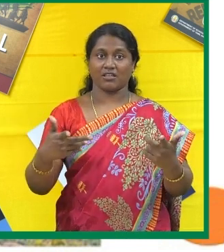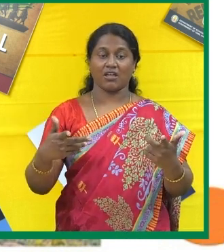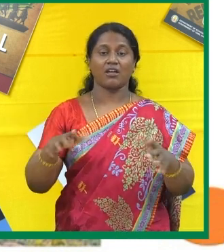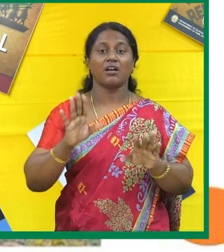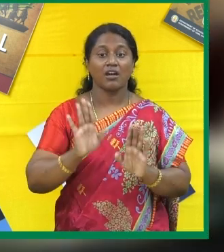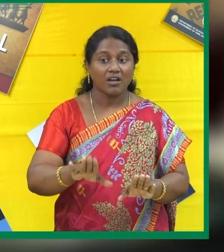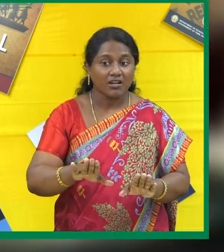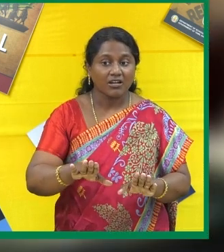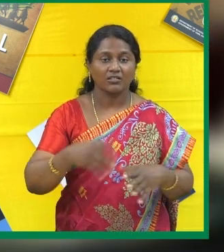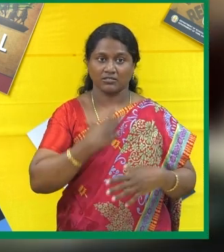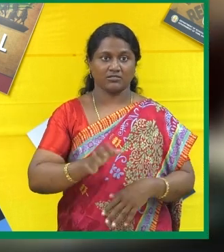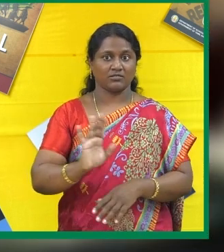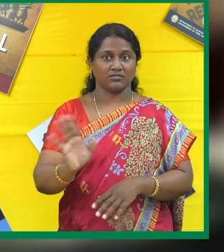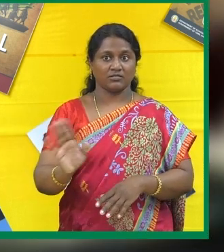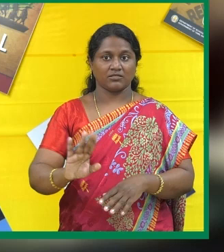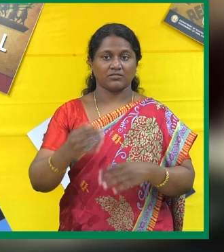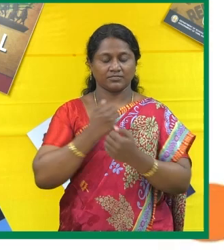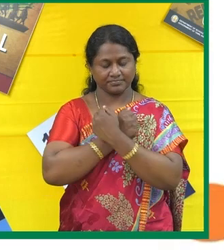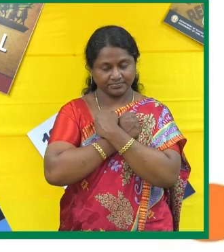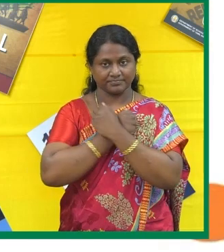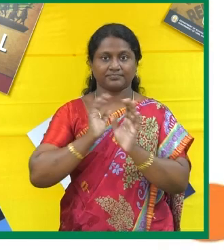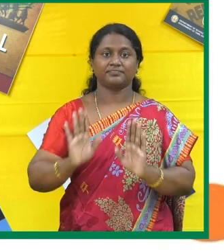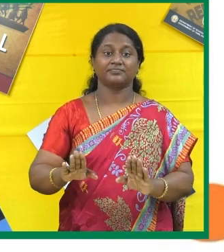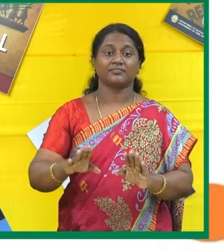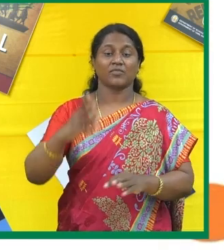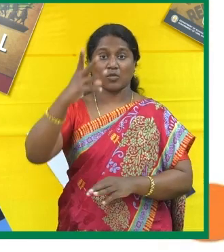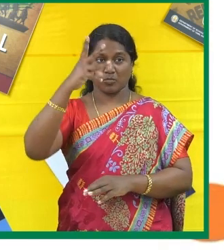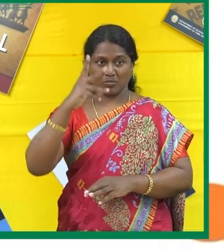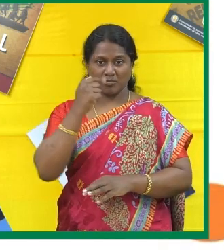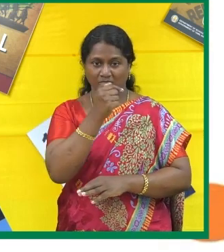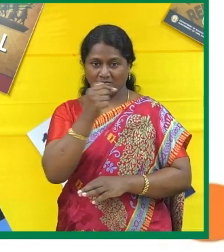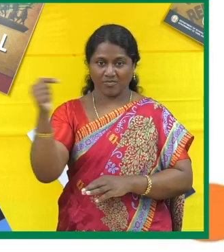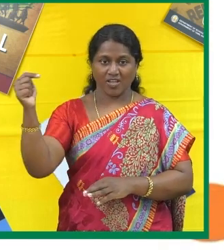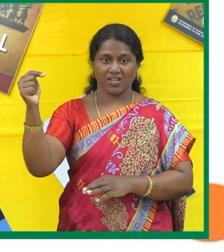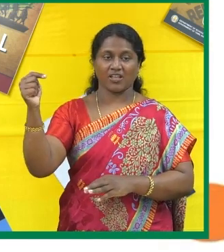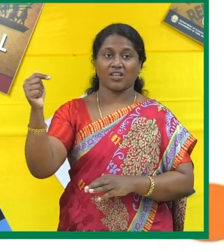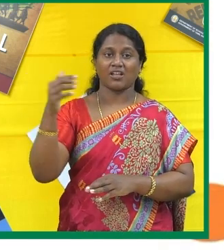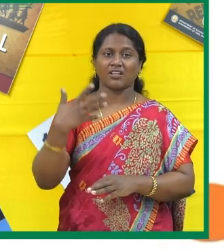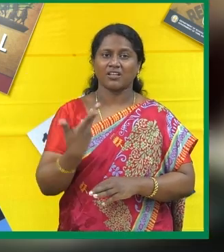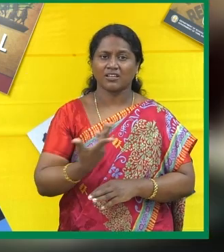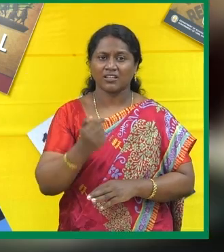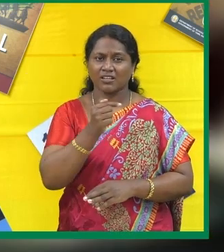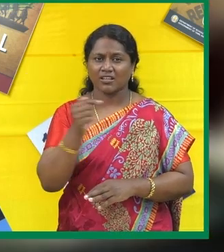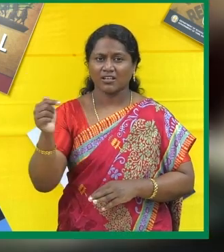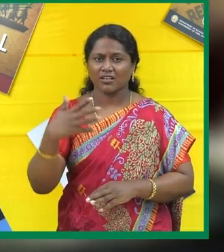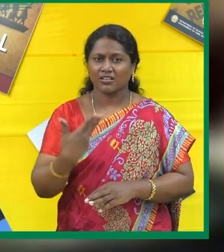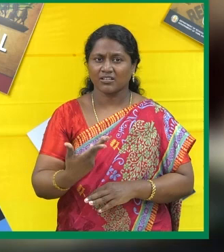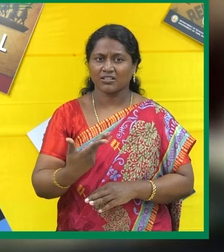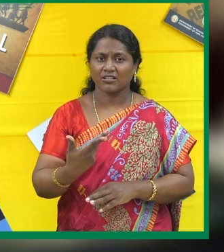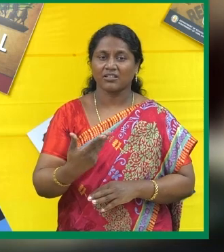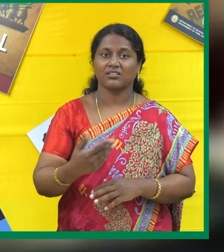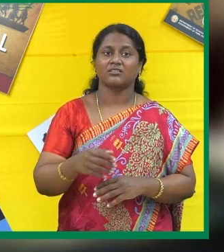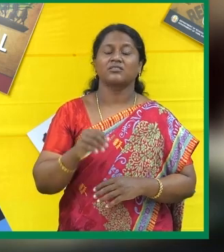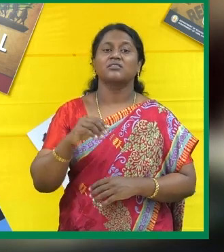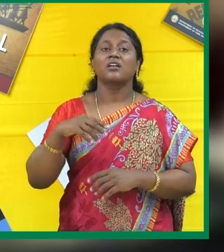can move on. Next line, not hurrying to, not turning from the goal. For this